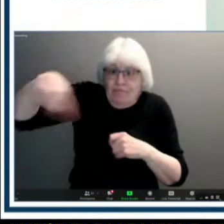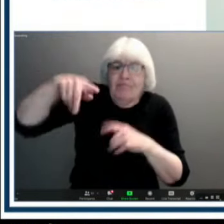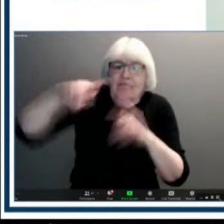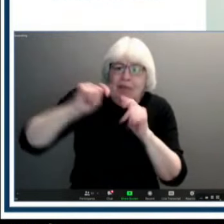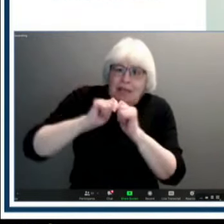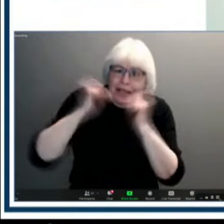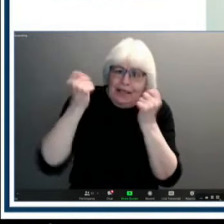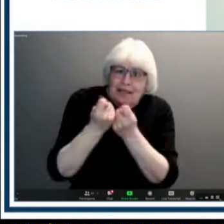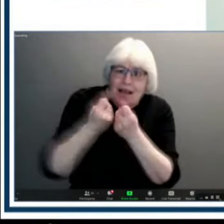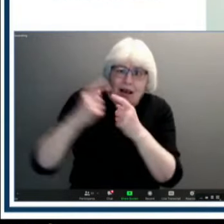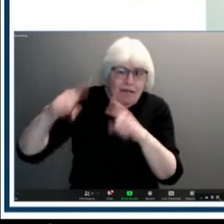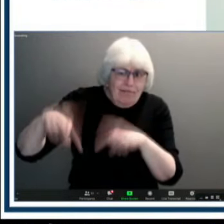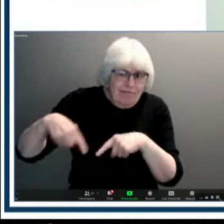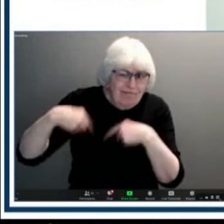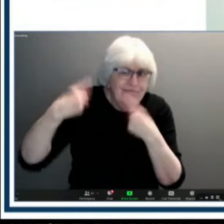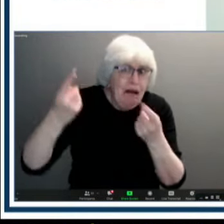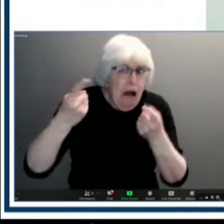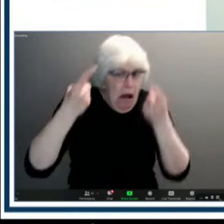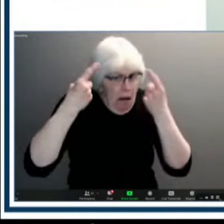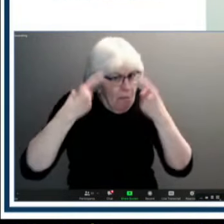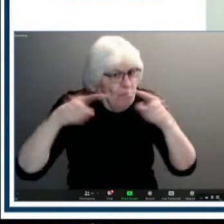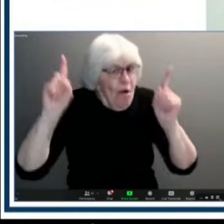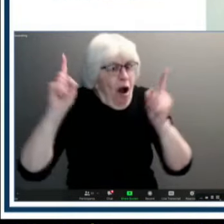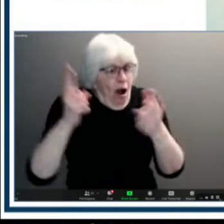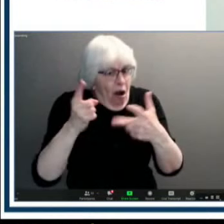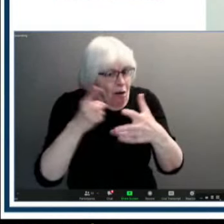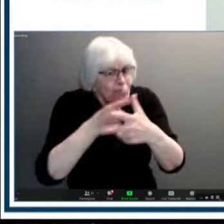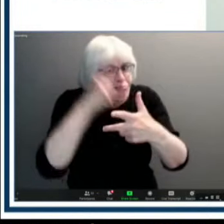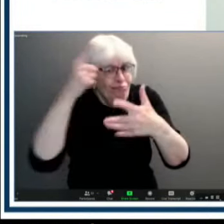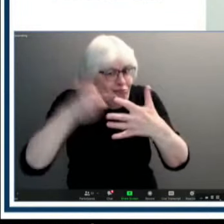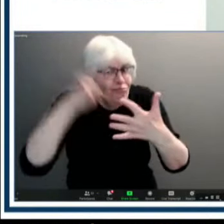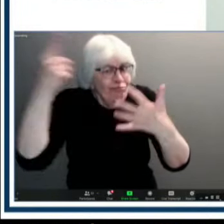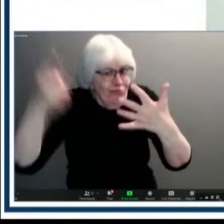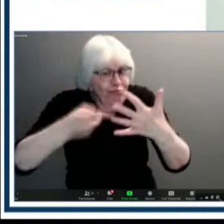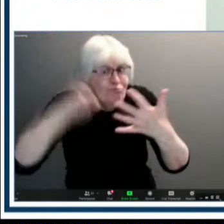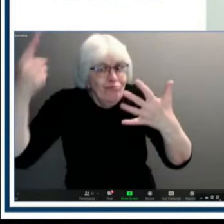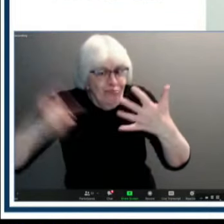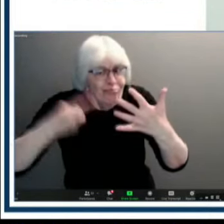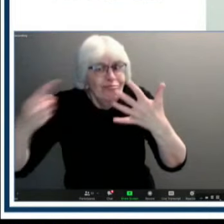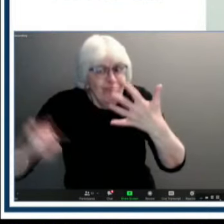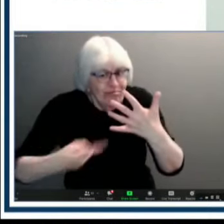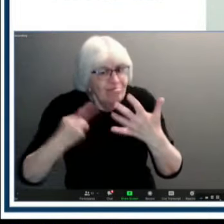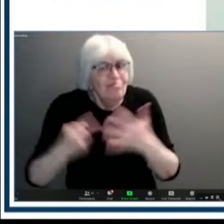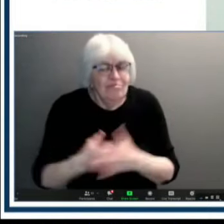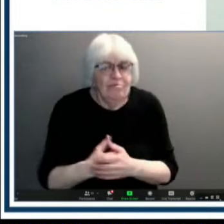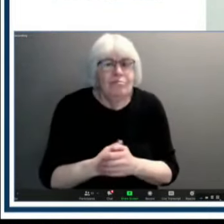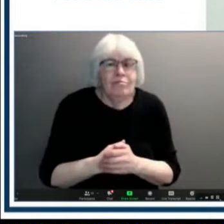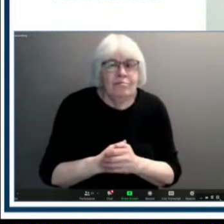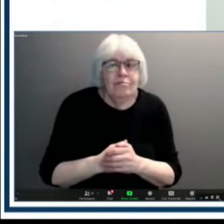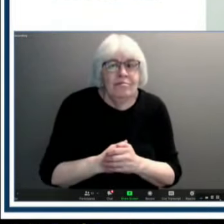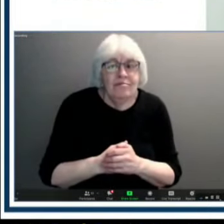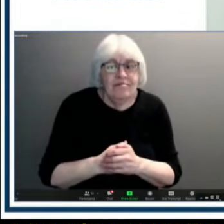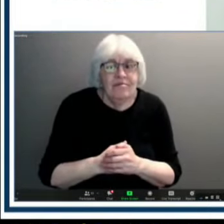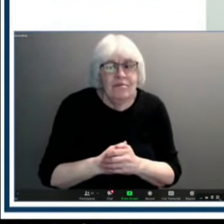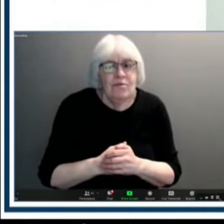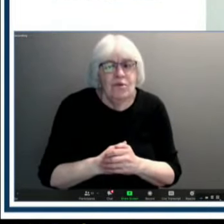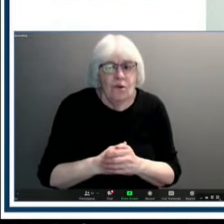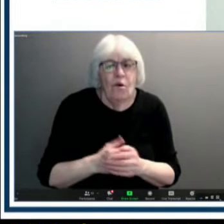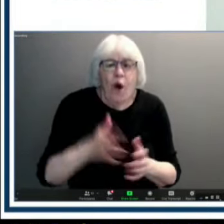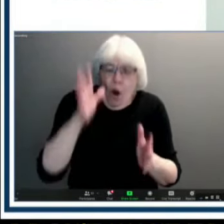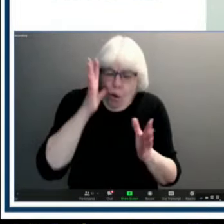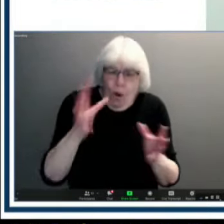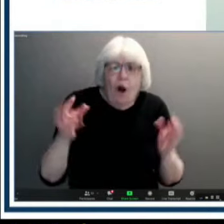month already. I don't want to give the impression that there's not a lot of boosters have gone in. You know, as children became eligible, they were getting their shots. The